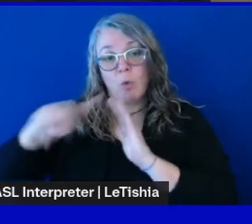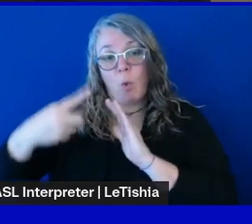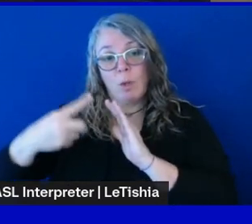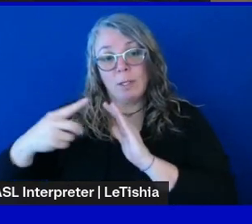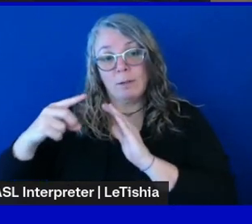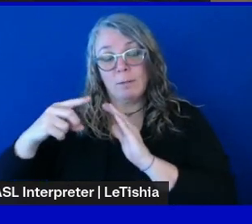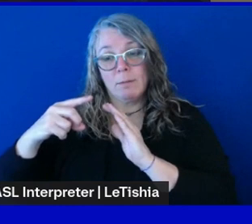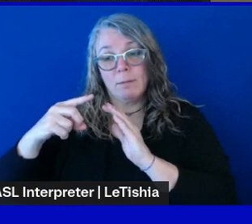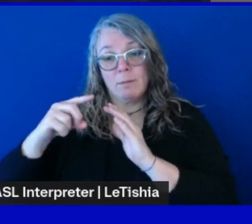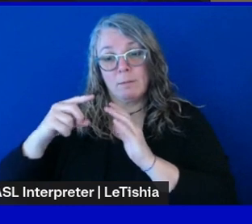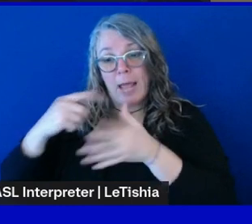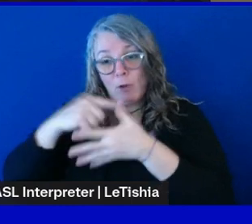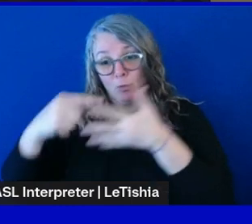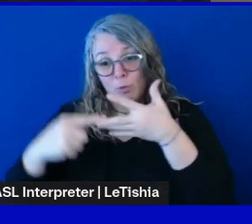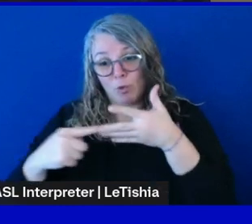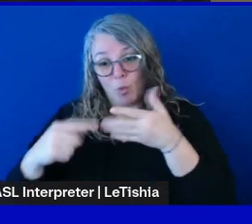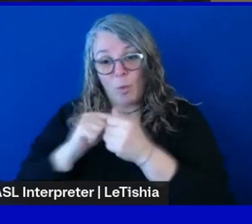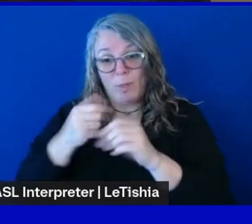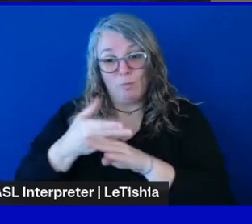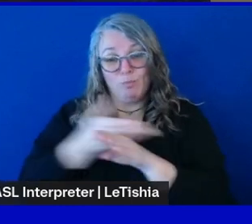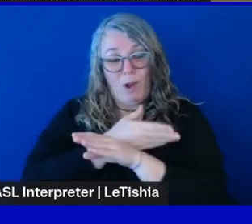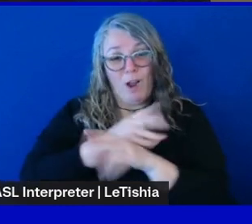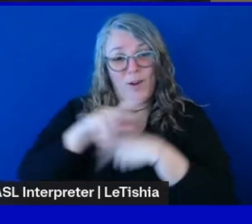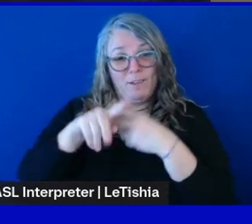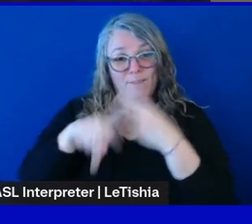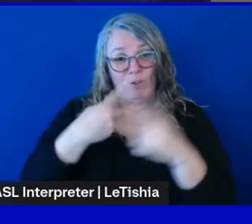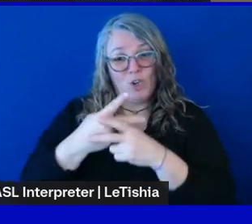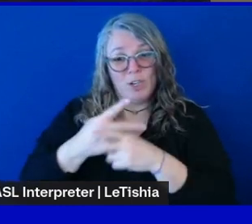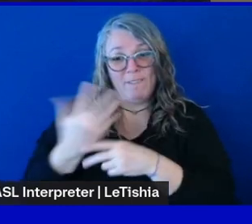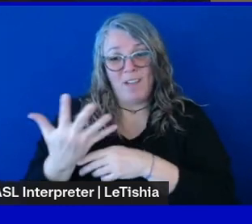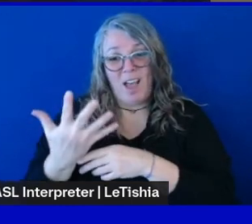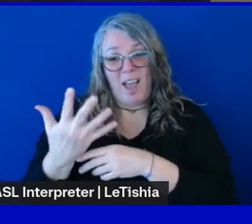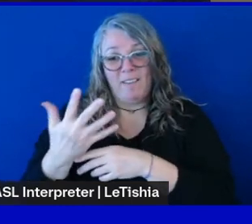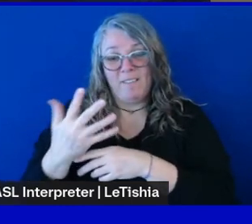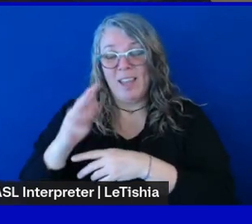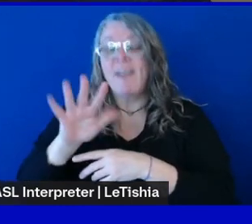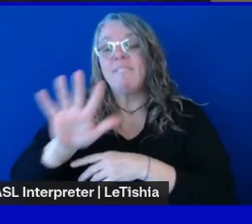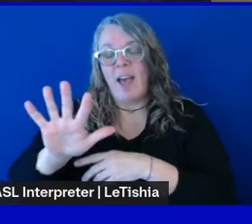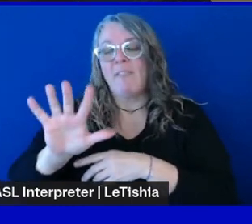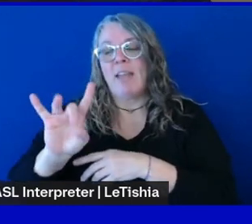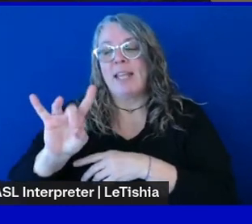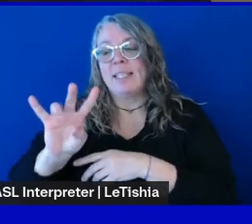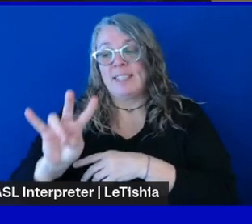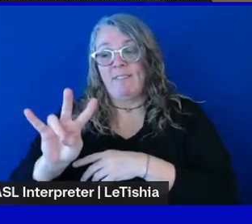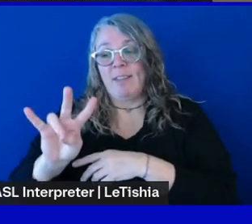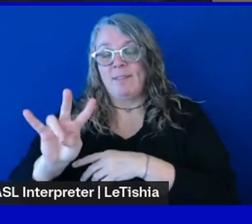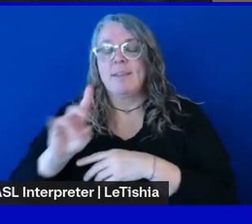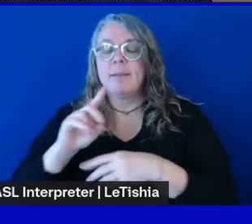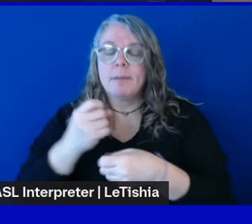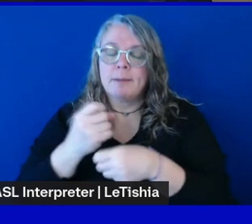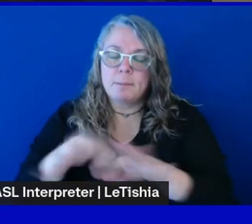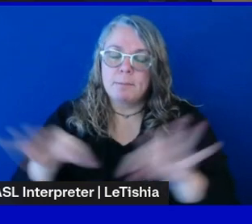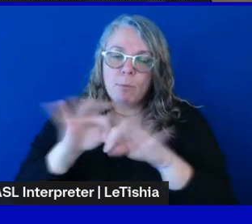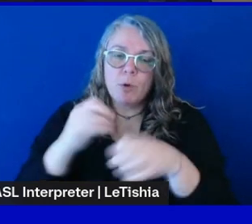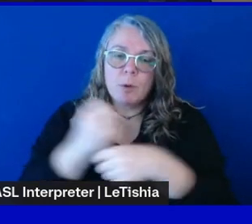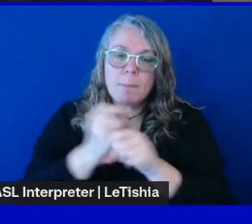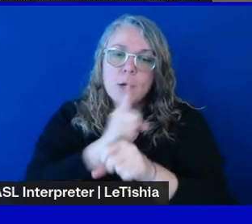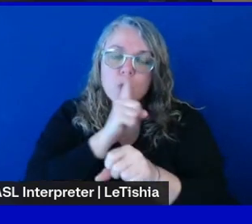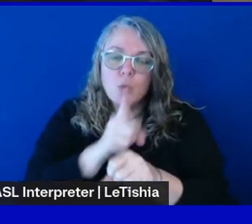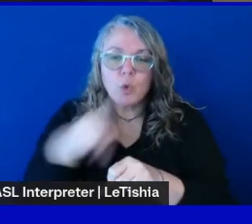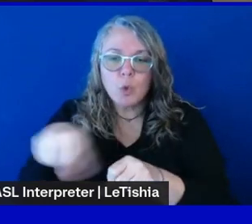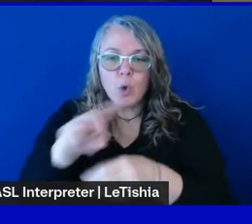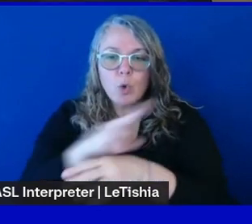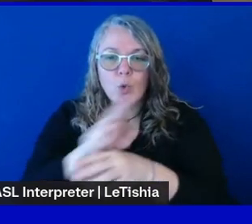with provider version 5.87. So I definitely want to make sure that you're using the latest version. So